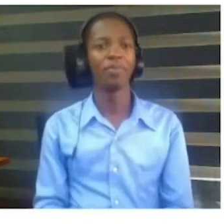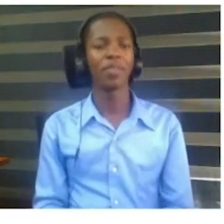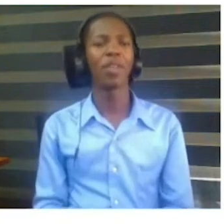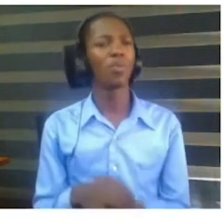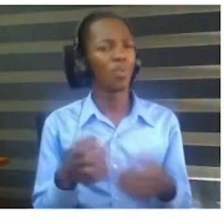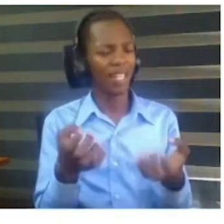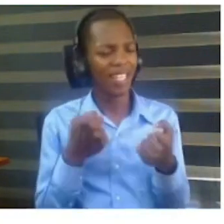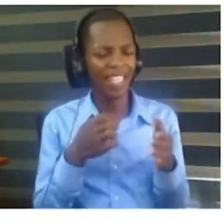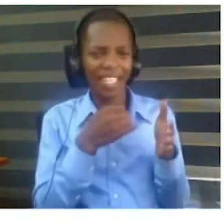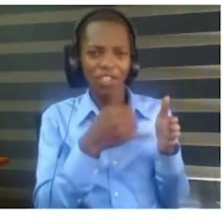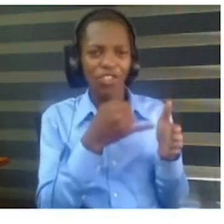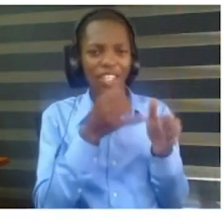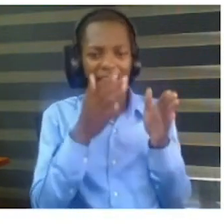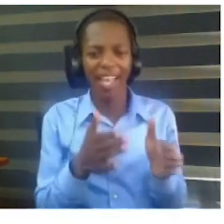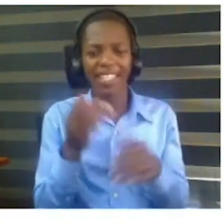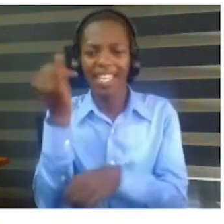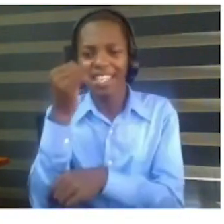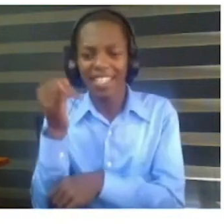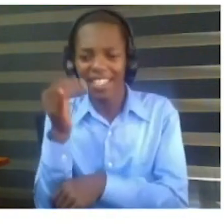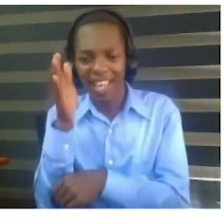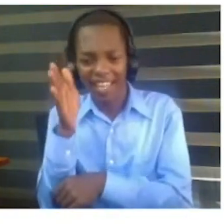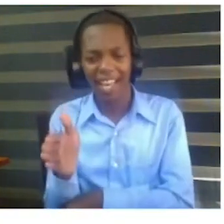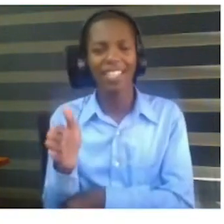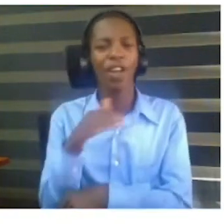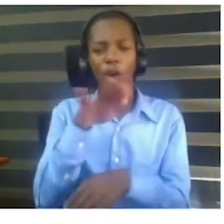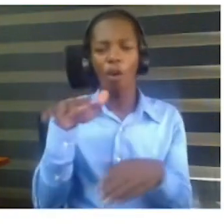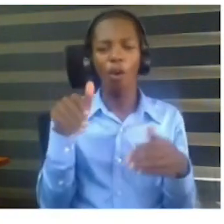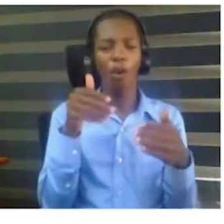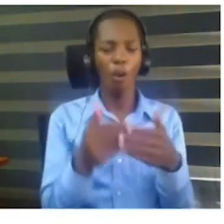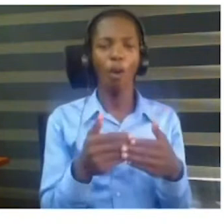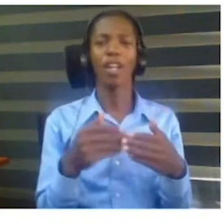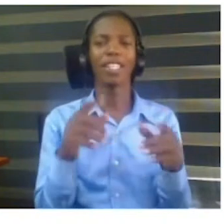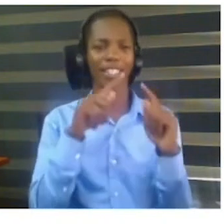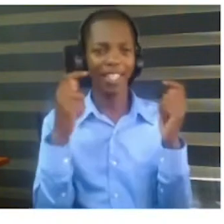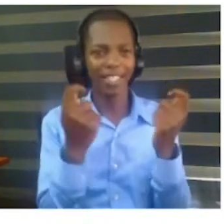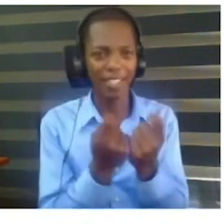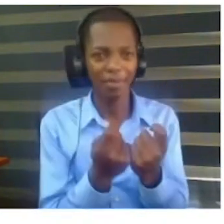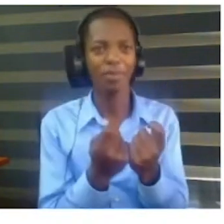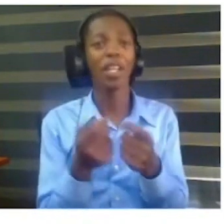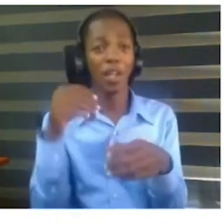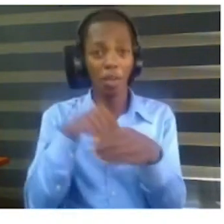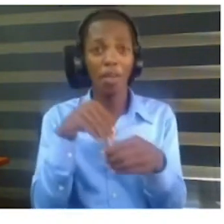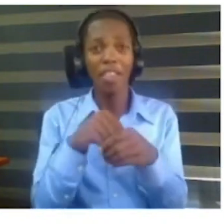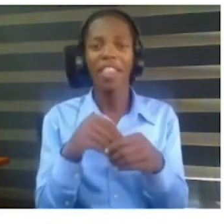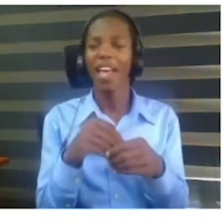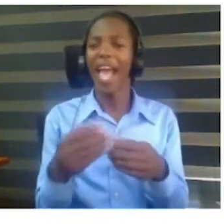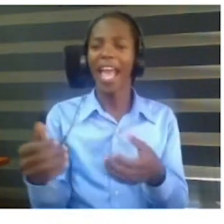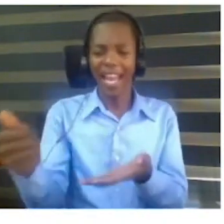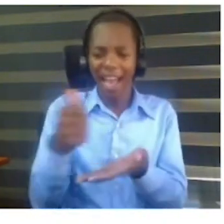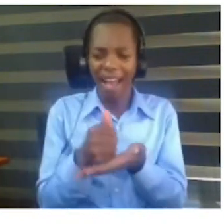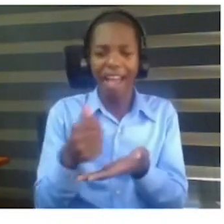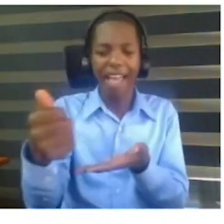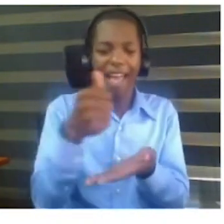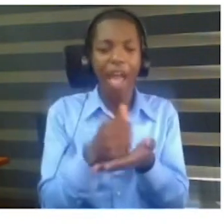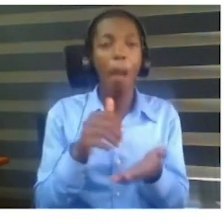All aspects of your team should be diverse. And when you increase hiring of disabled people, you're more likely to